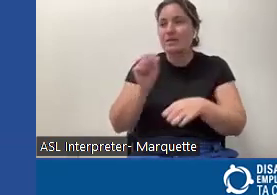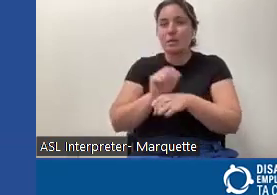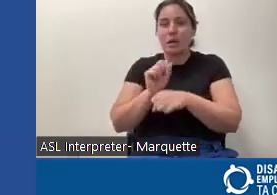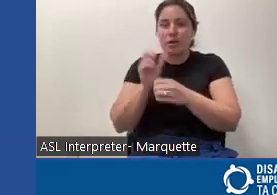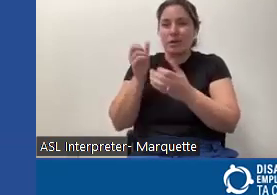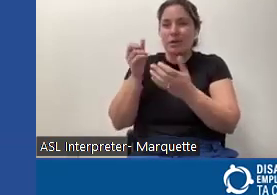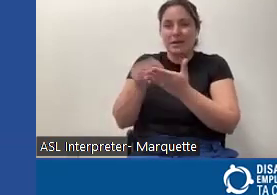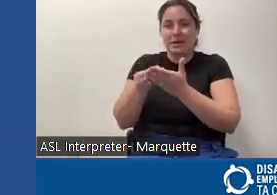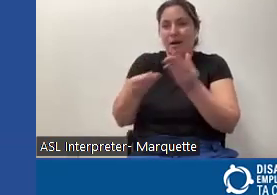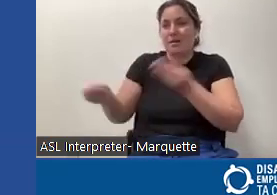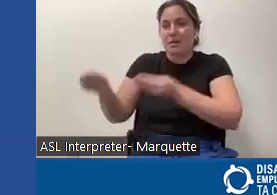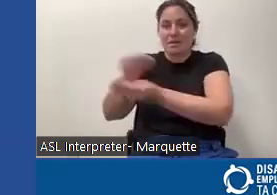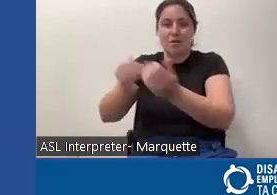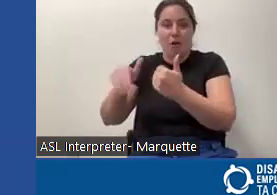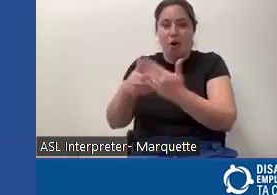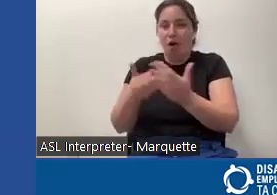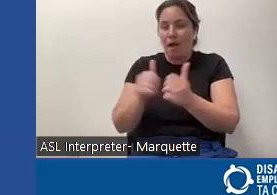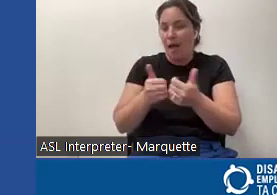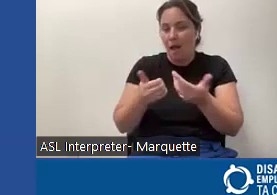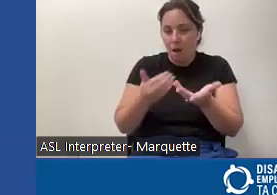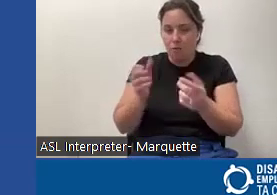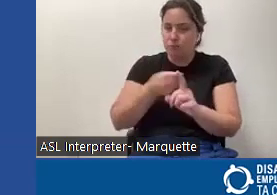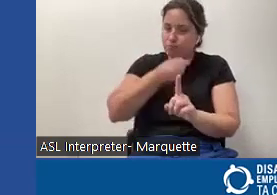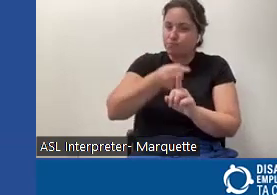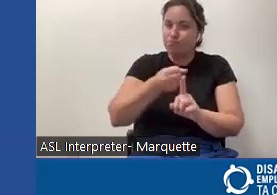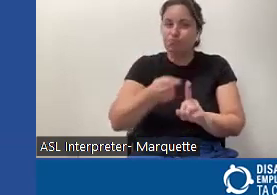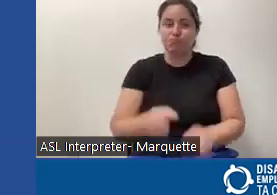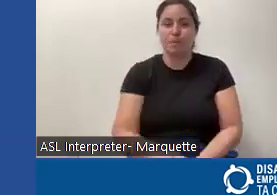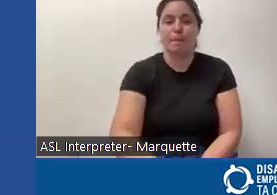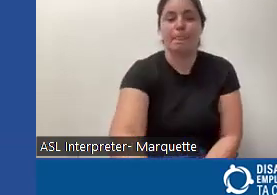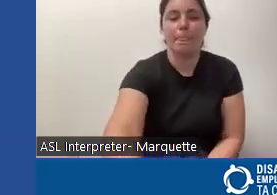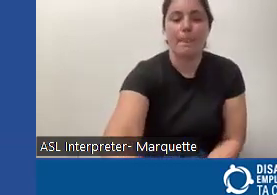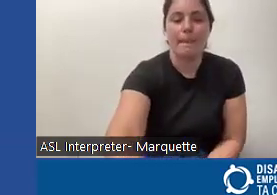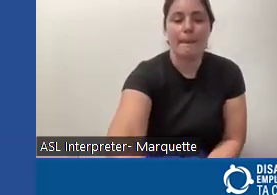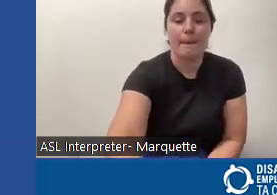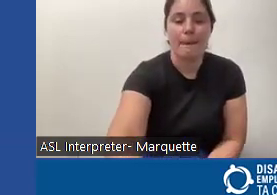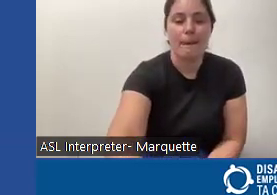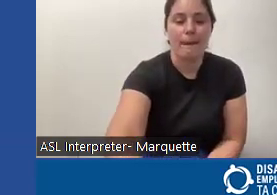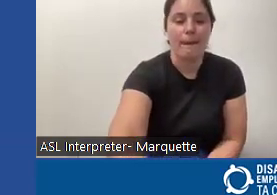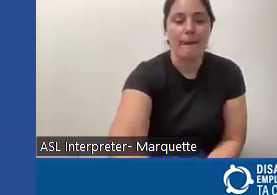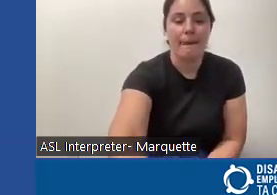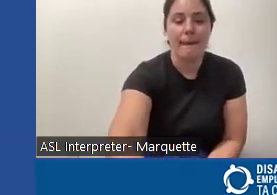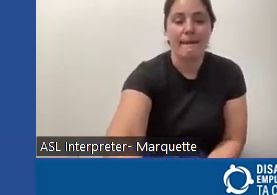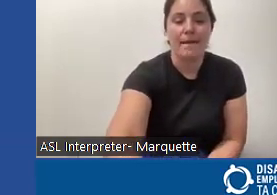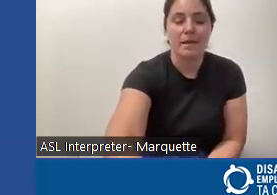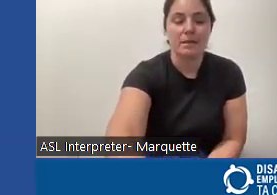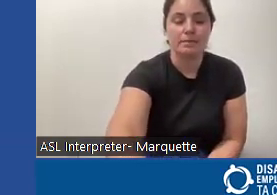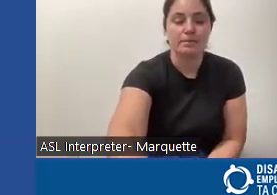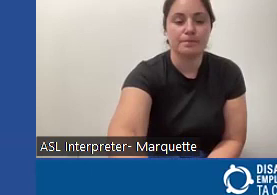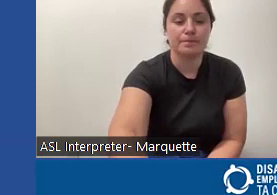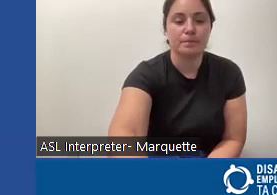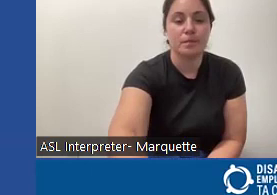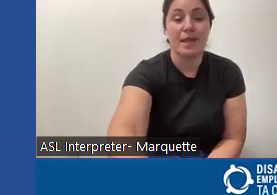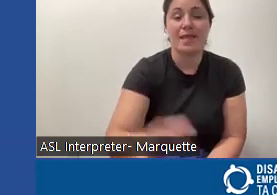The NDEAM theme for this year, which is determined by the U.S. Department of Labor, is access to good jobs for all. And with